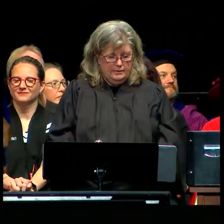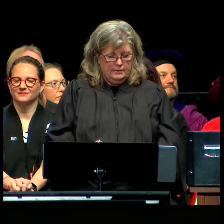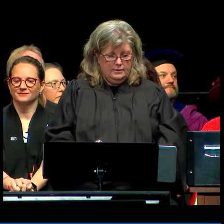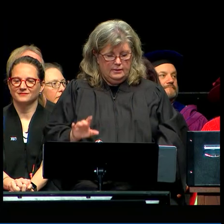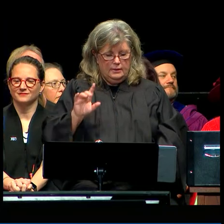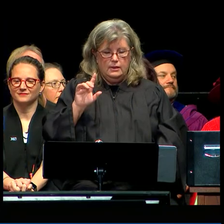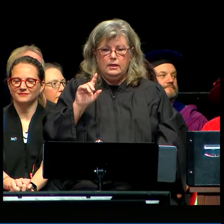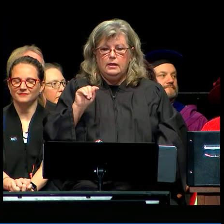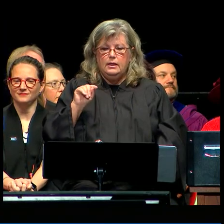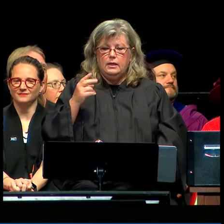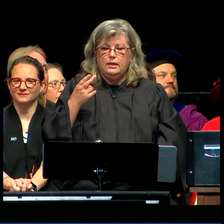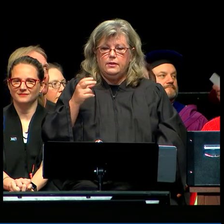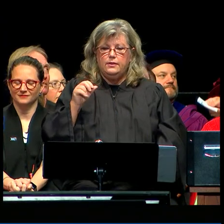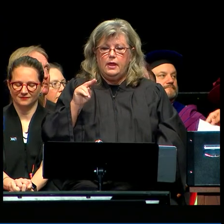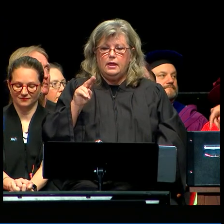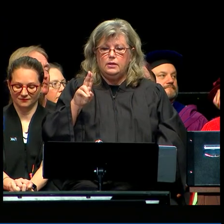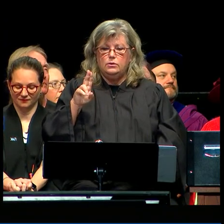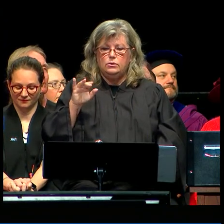Tanujan Udayakumar.